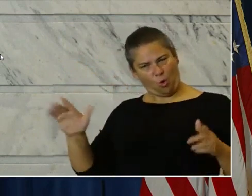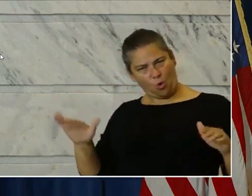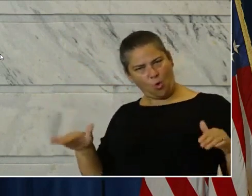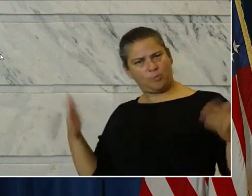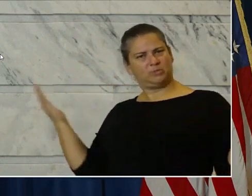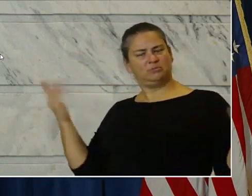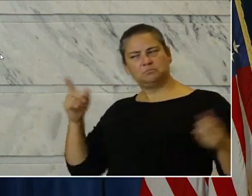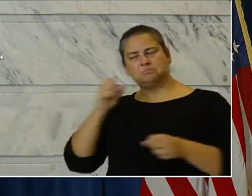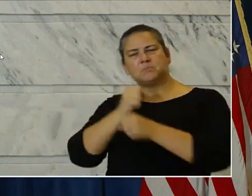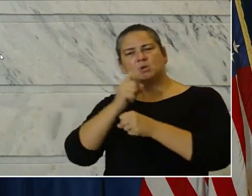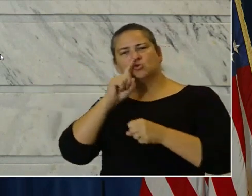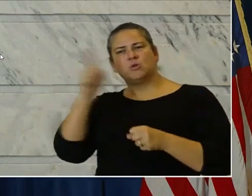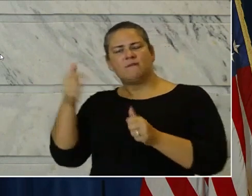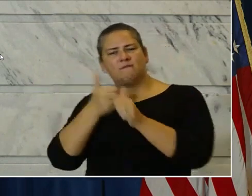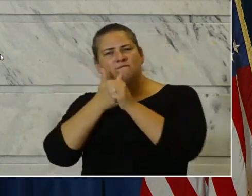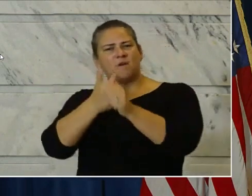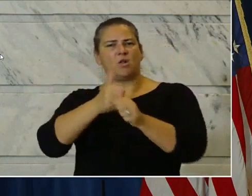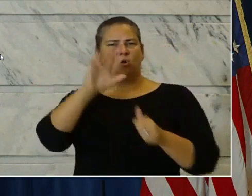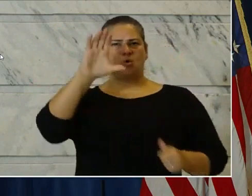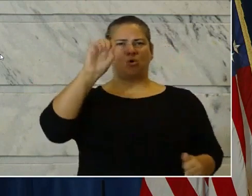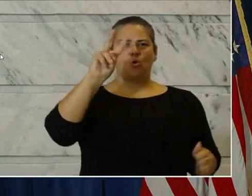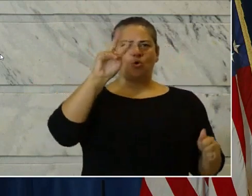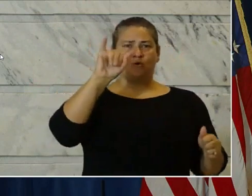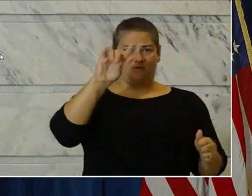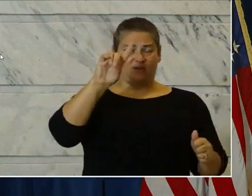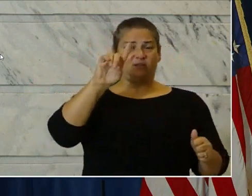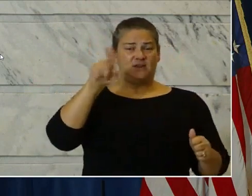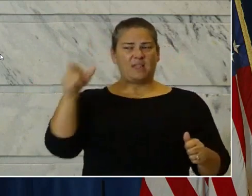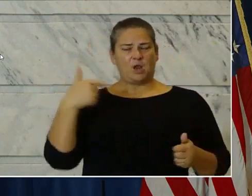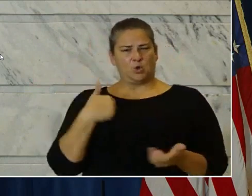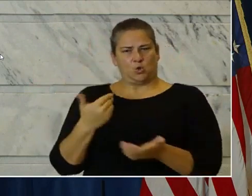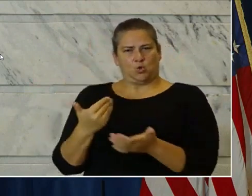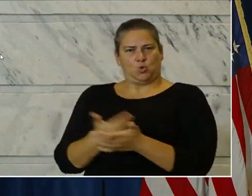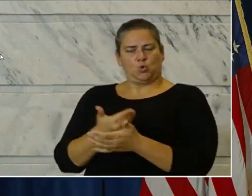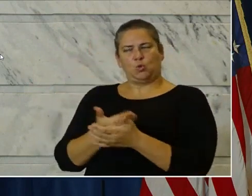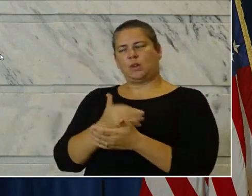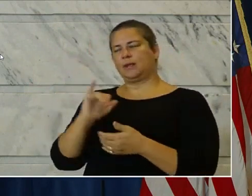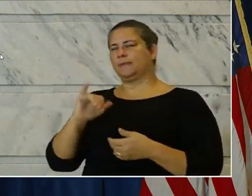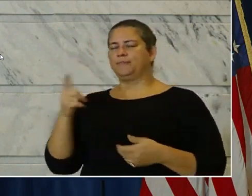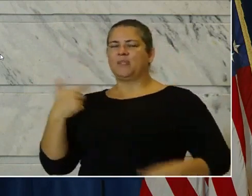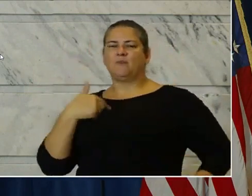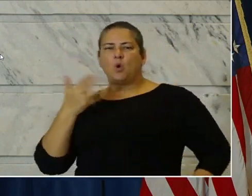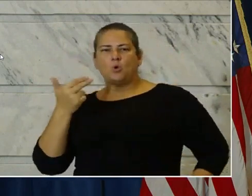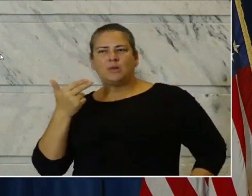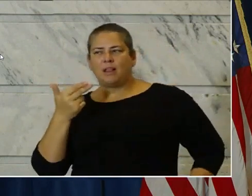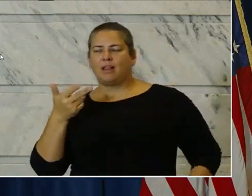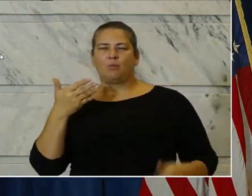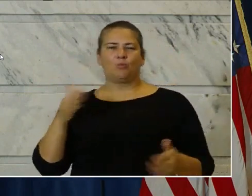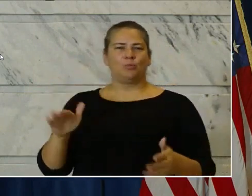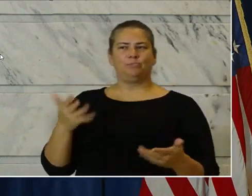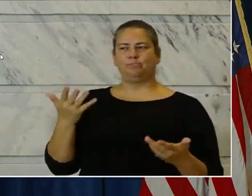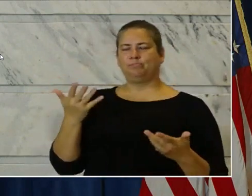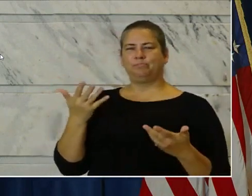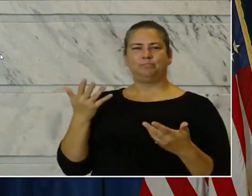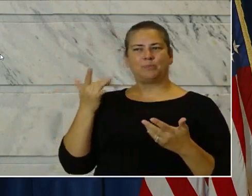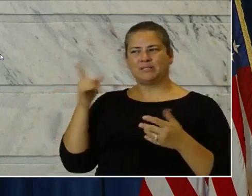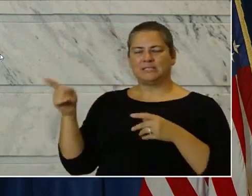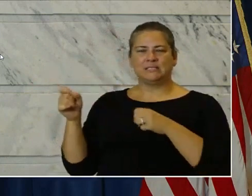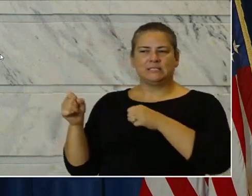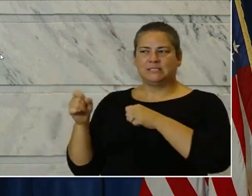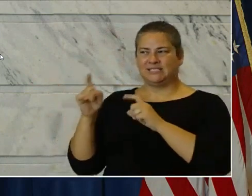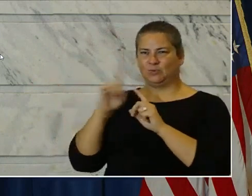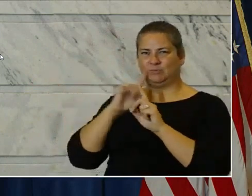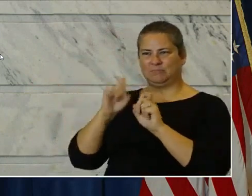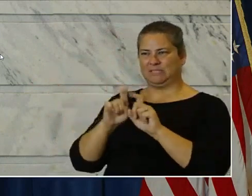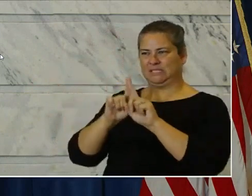COVID compliant. They're having to do new and additional things like hotel rooms to make sure that they can socially distance folks. So